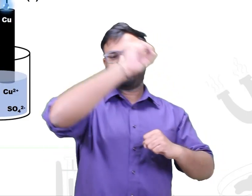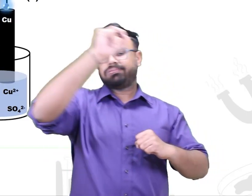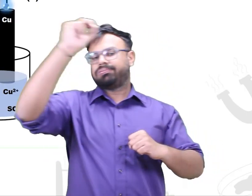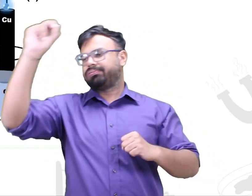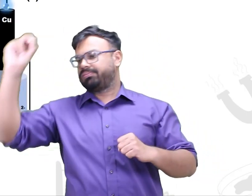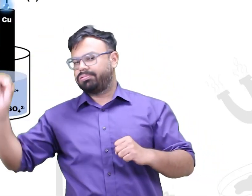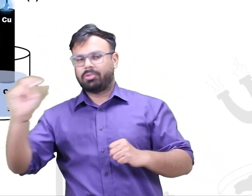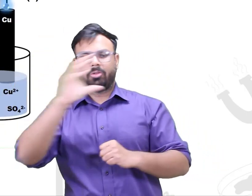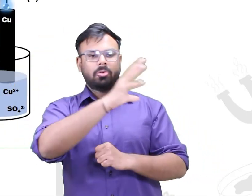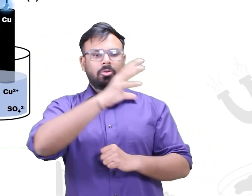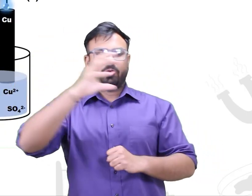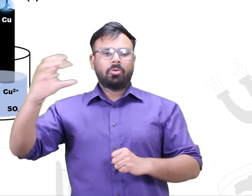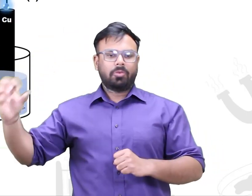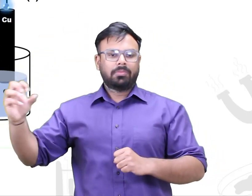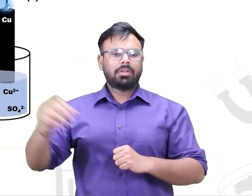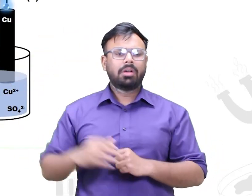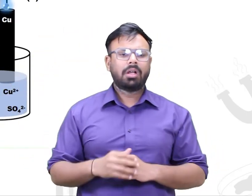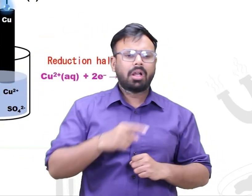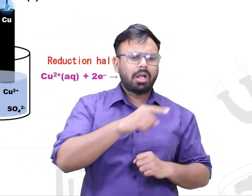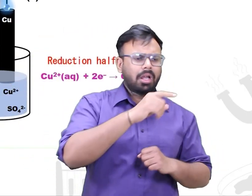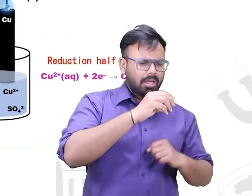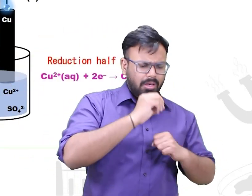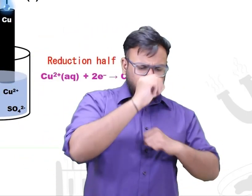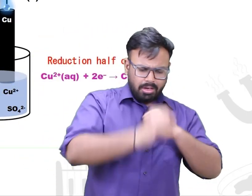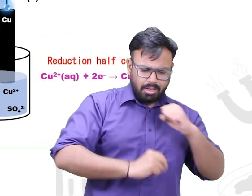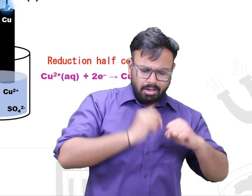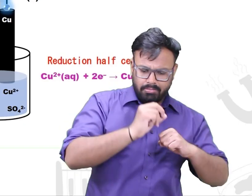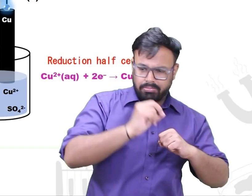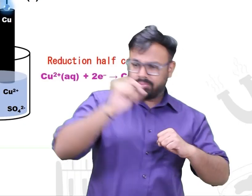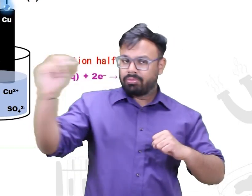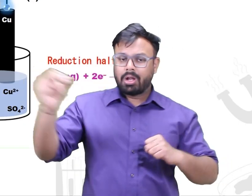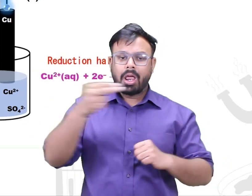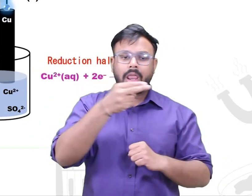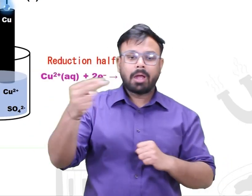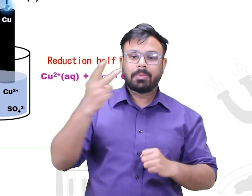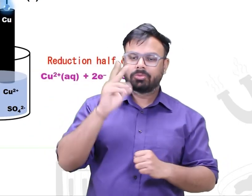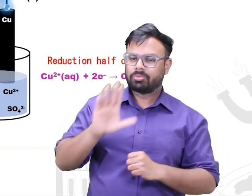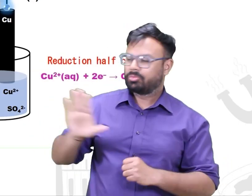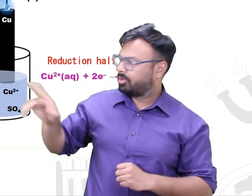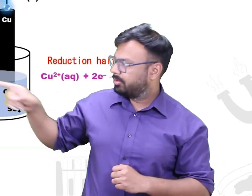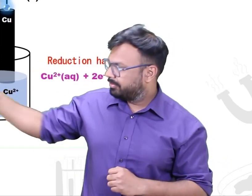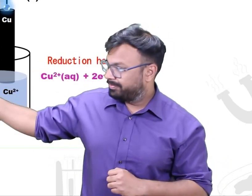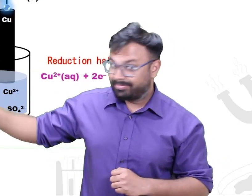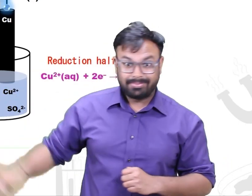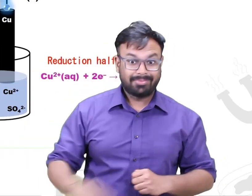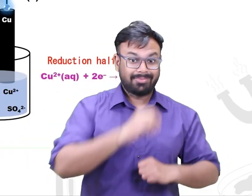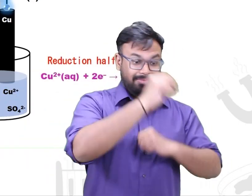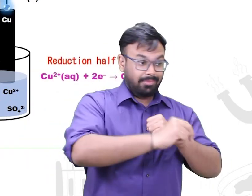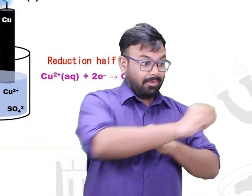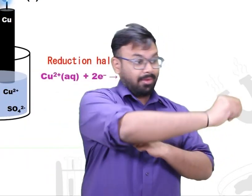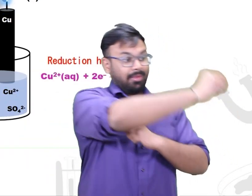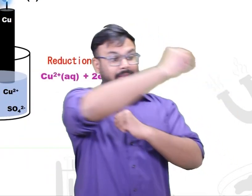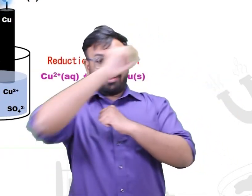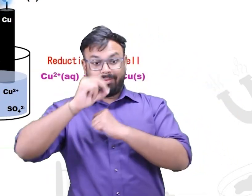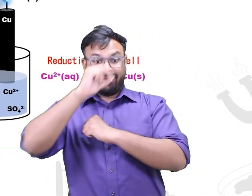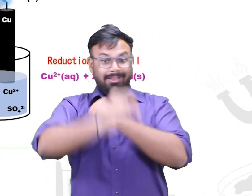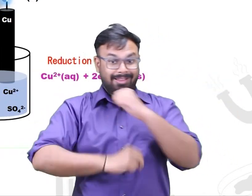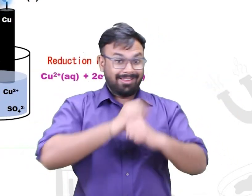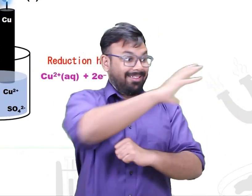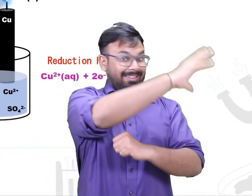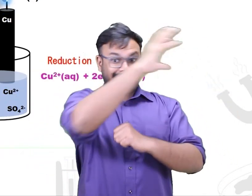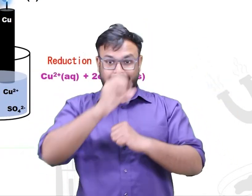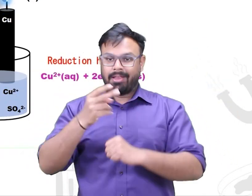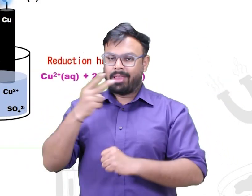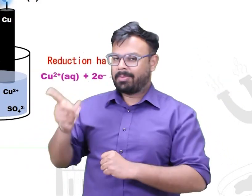in Cu2+ and SO4 2- form. The two electrons combine with Cu2+ ions in the solution